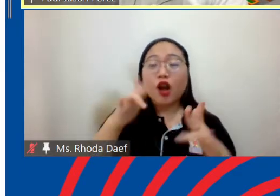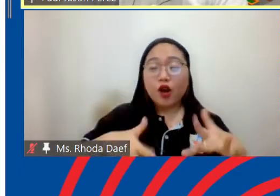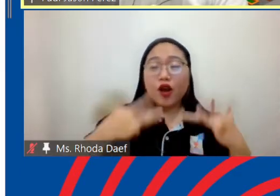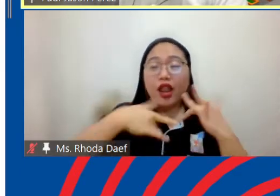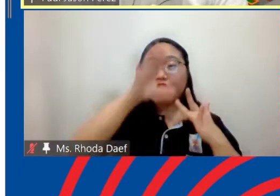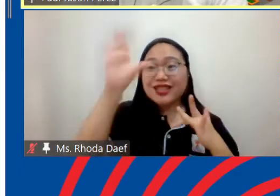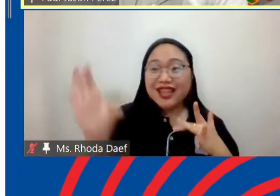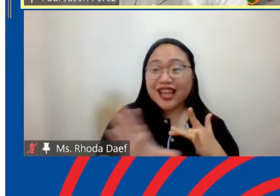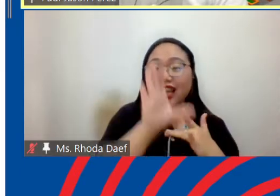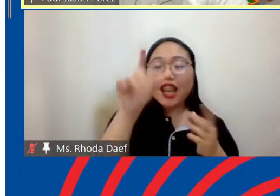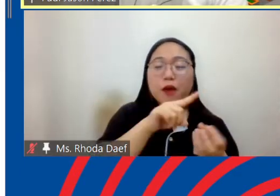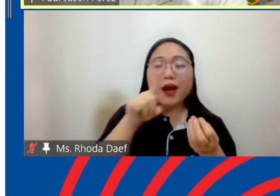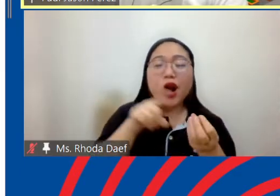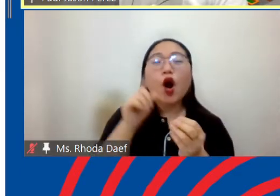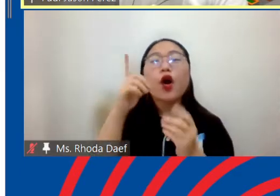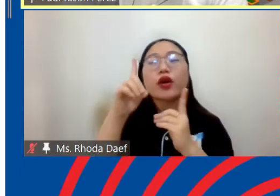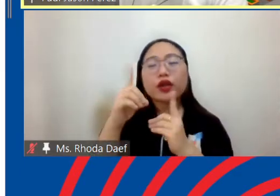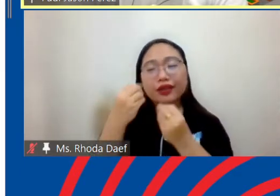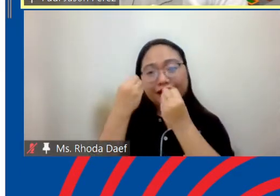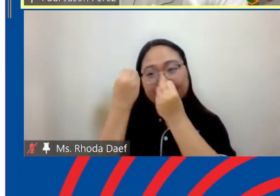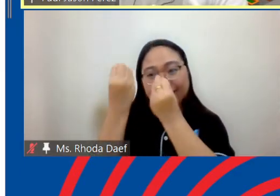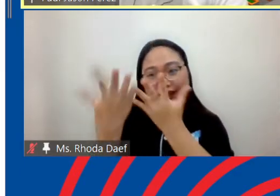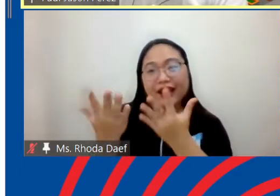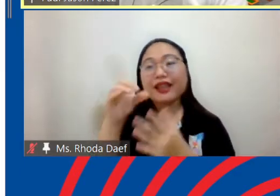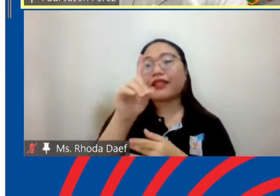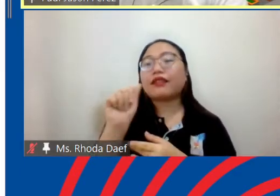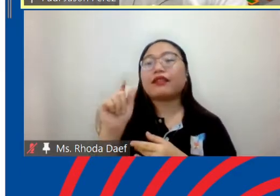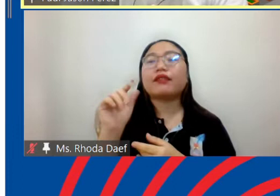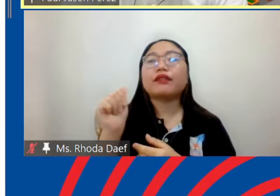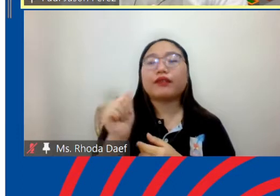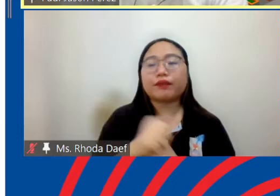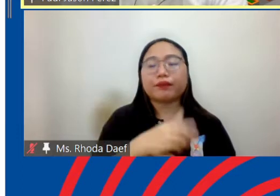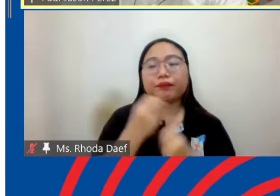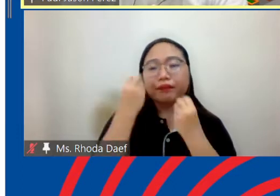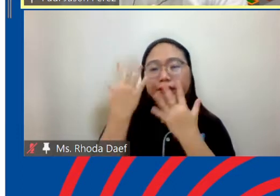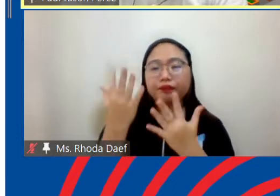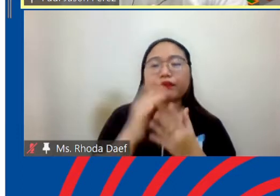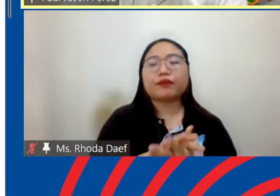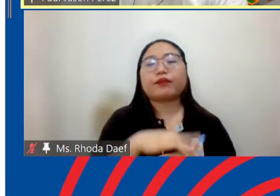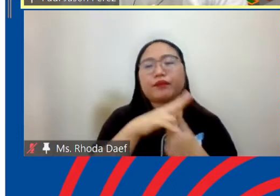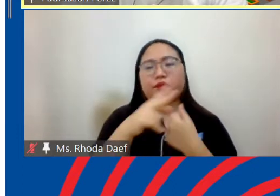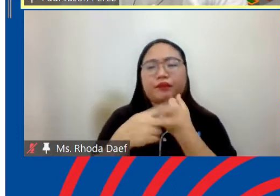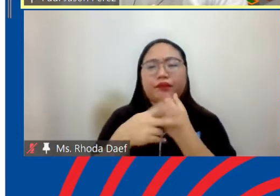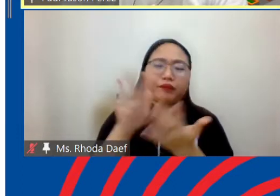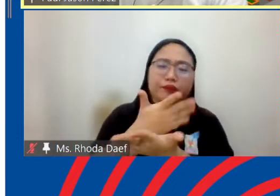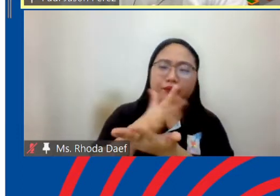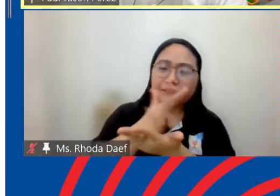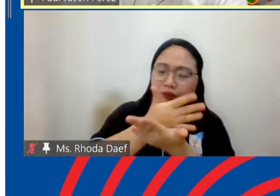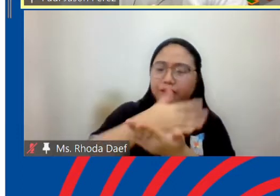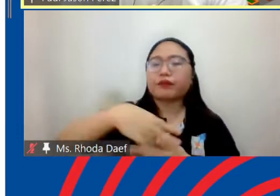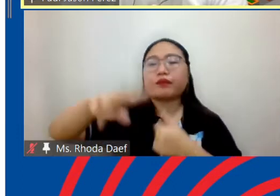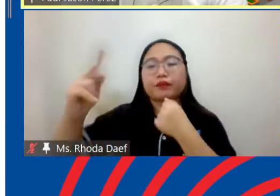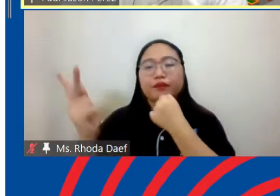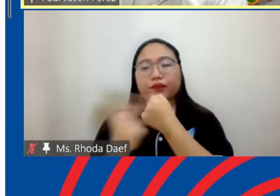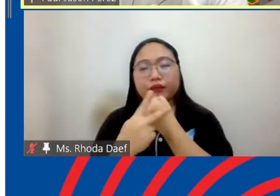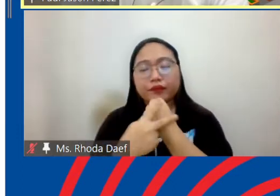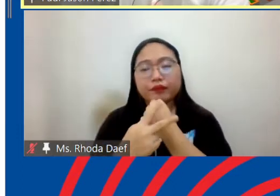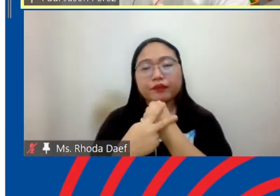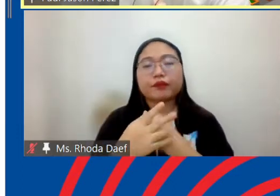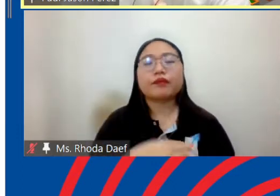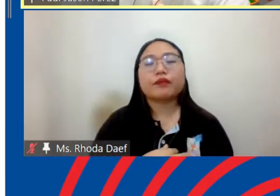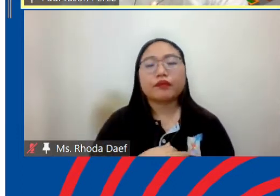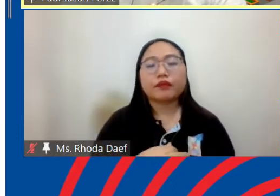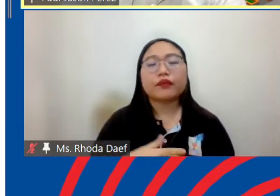creation, documentation, use, storage, sharing, and preservation. And